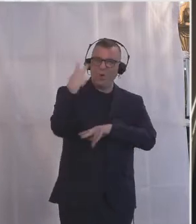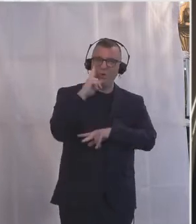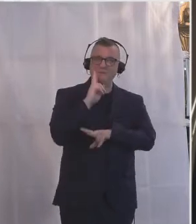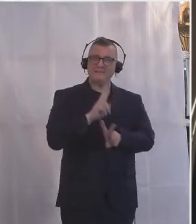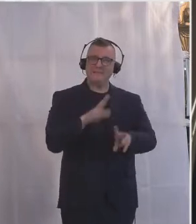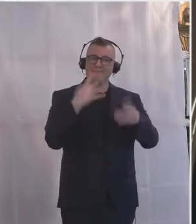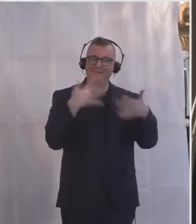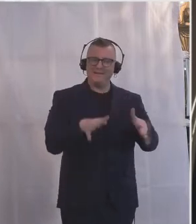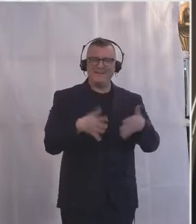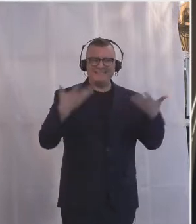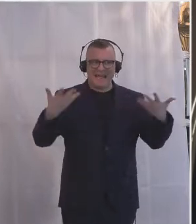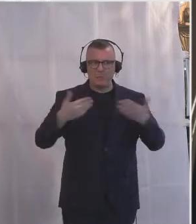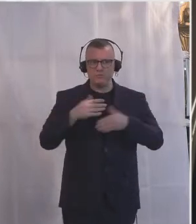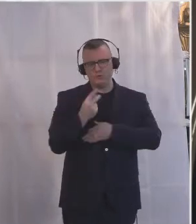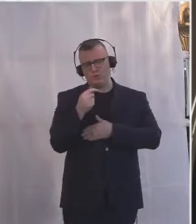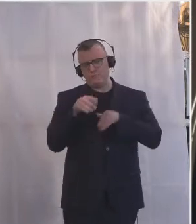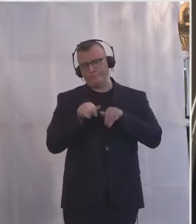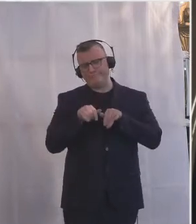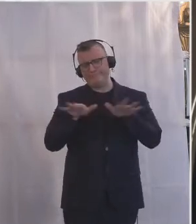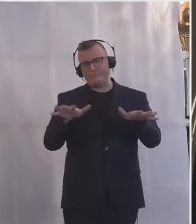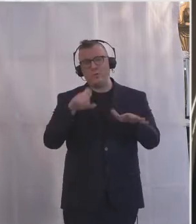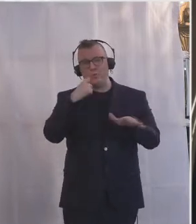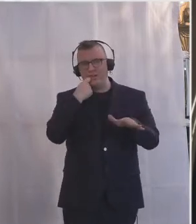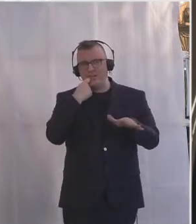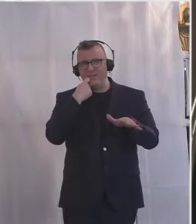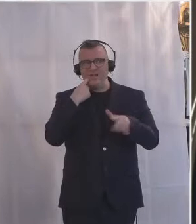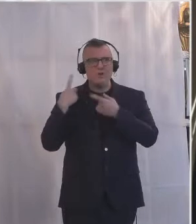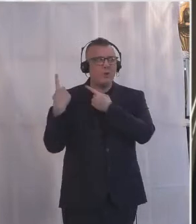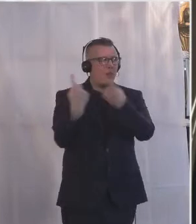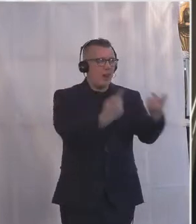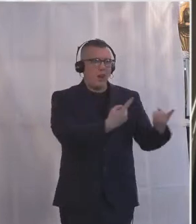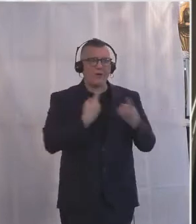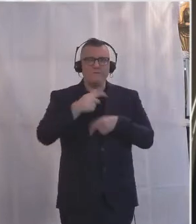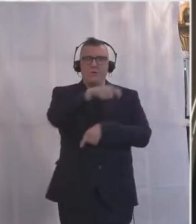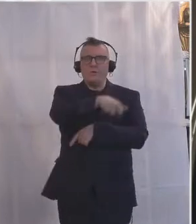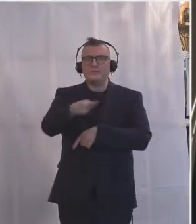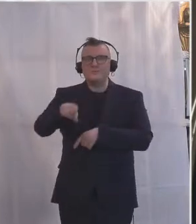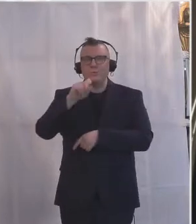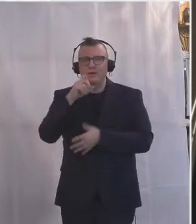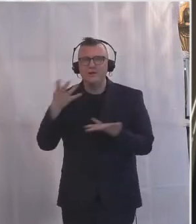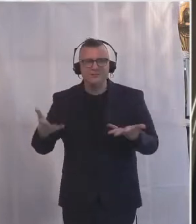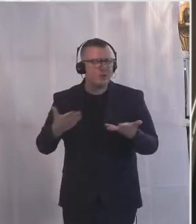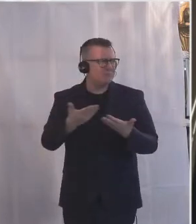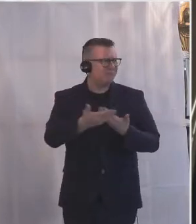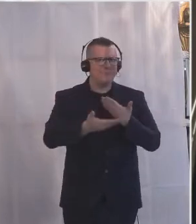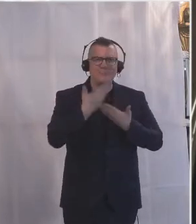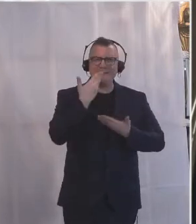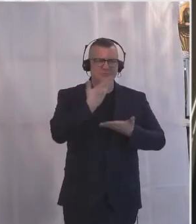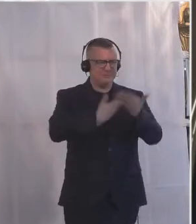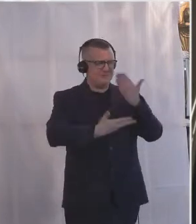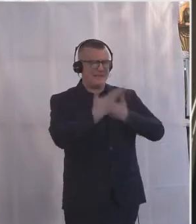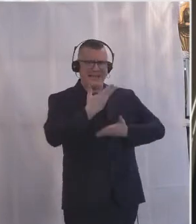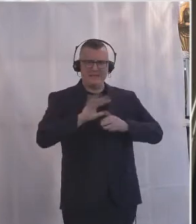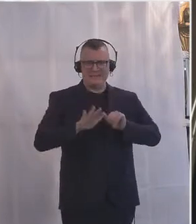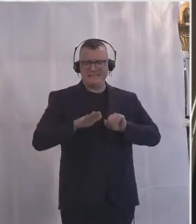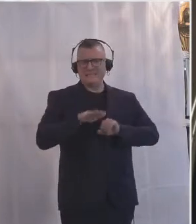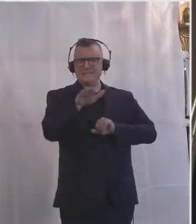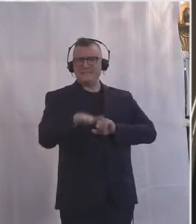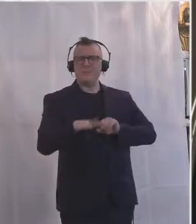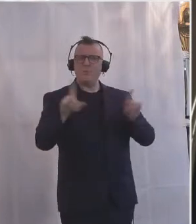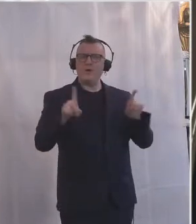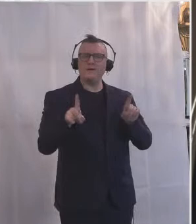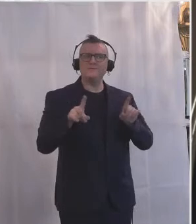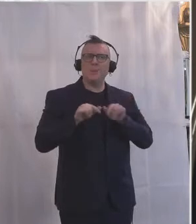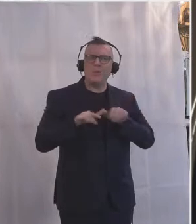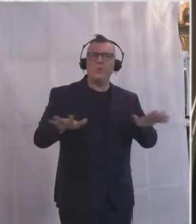You are now about to launch and need to find customers. So talk us through what's happening next, talk us through the